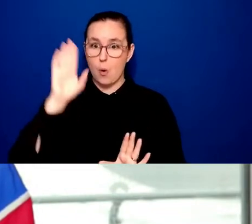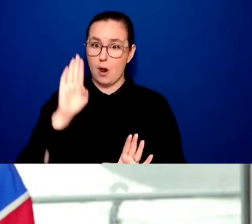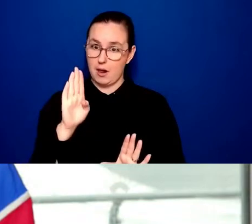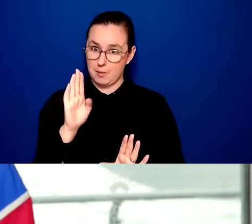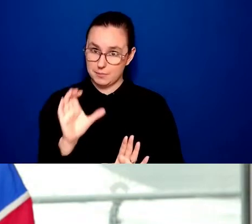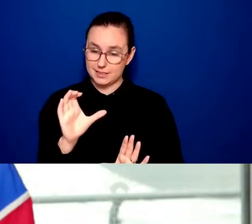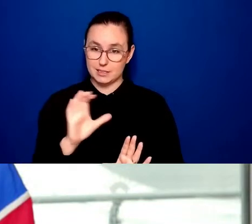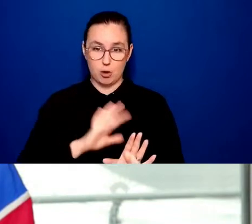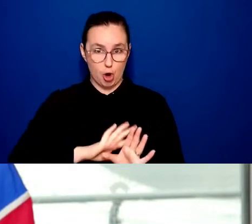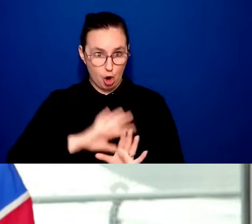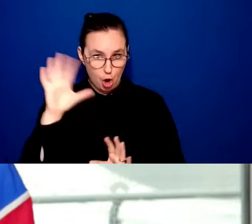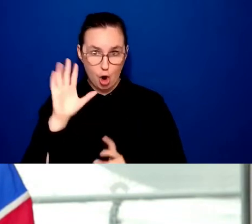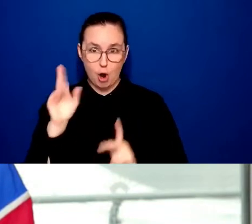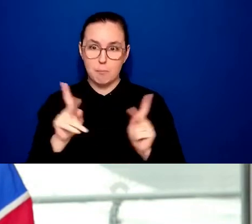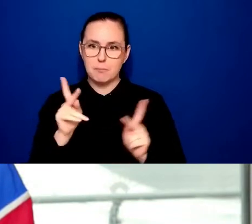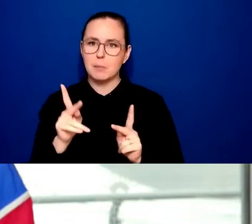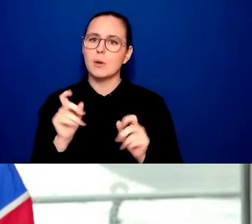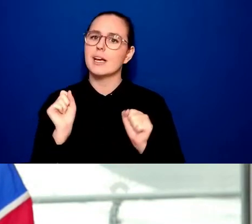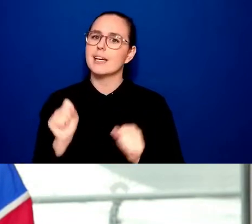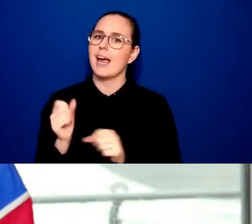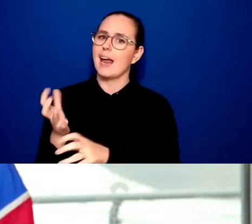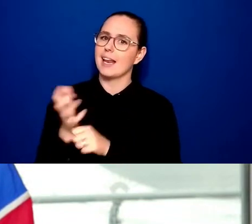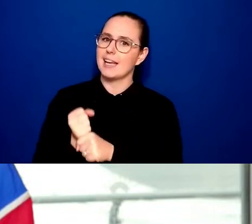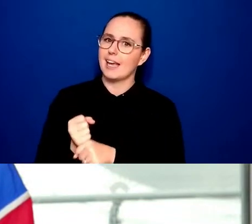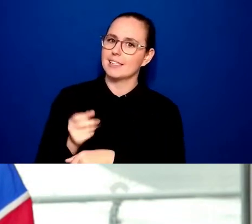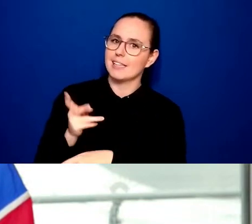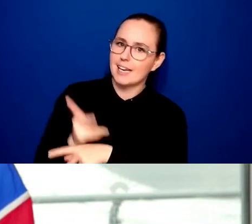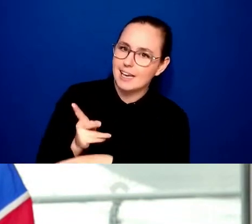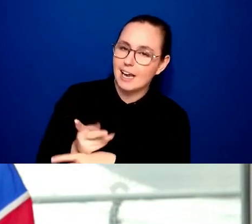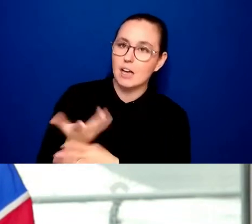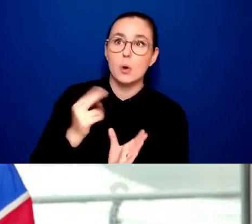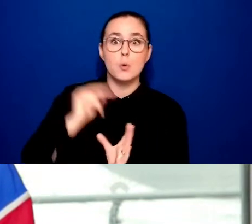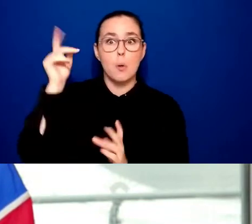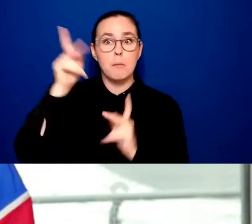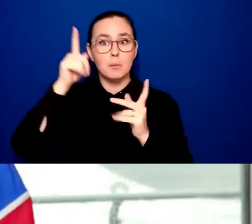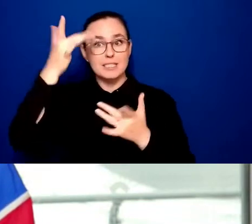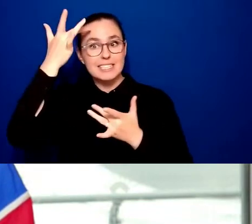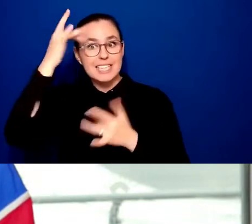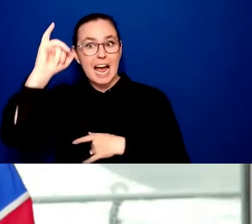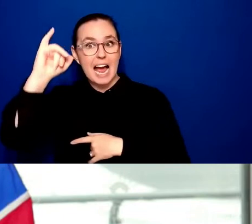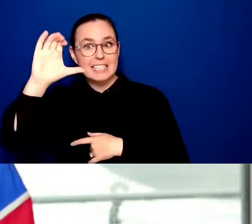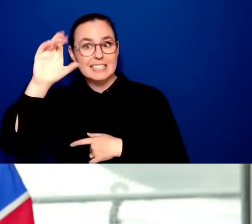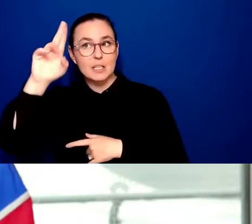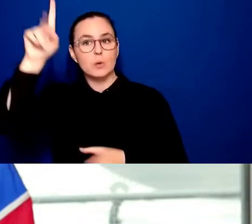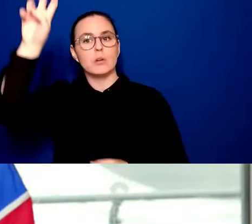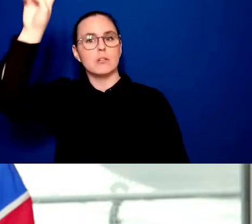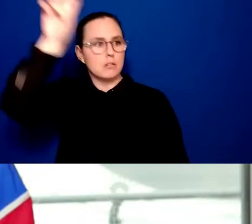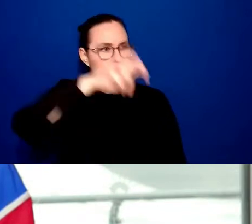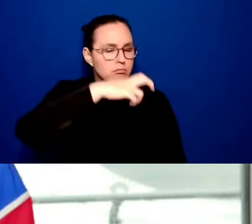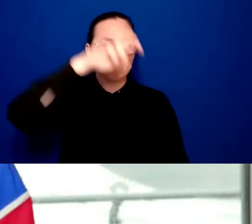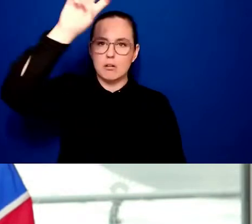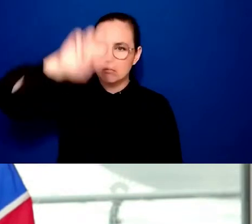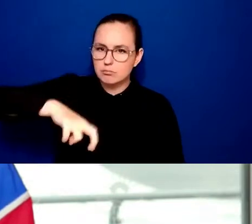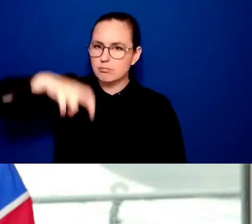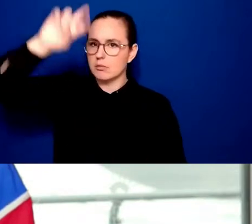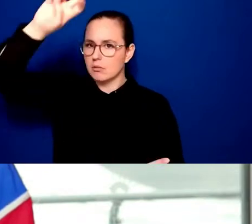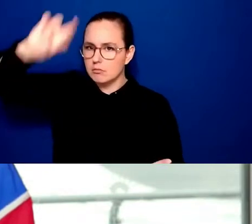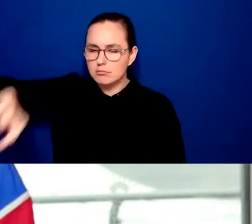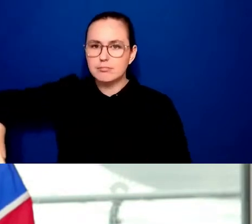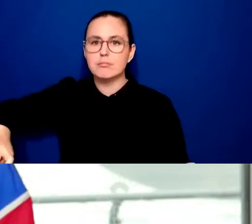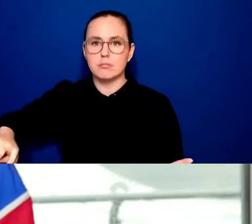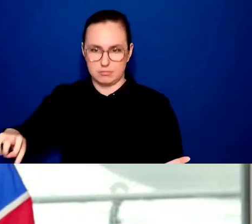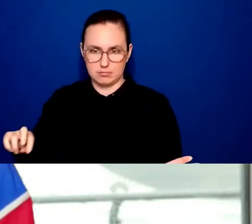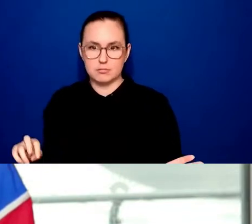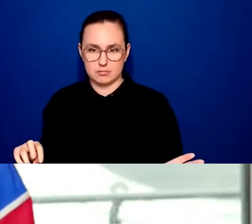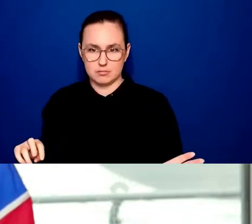some residents from Northern Health who are in critical care to Vancouver Island and Fraser Health and Vancouver Coastal Health. That is how it